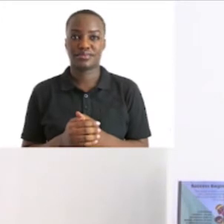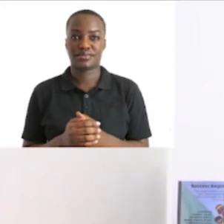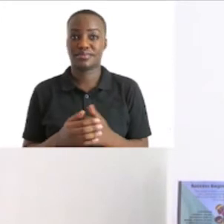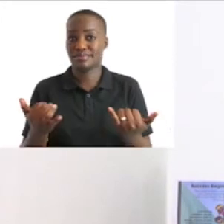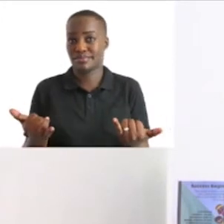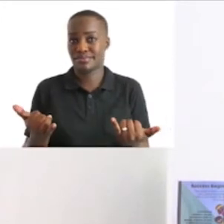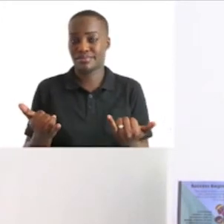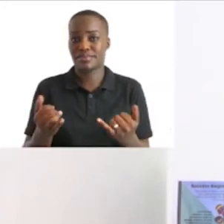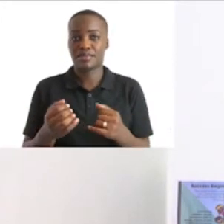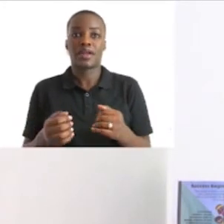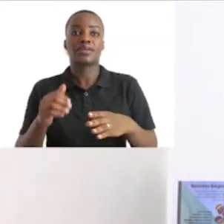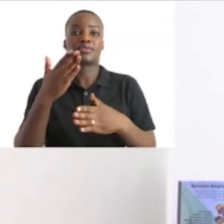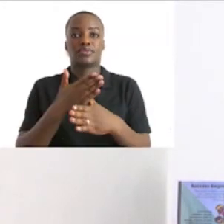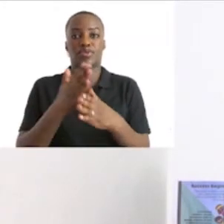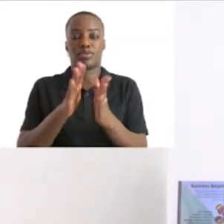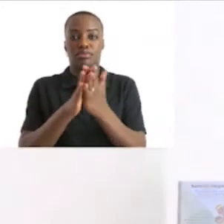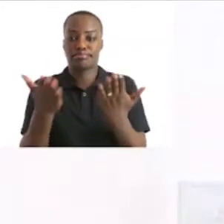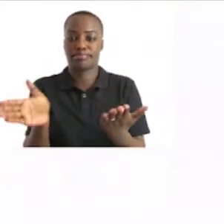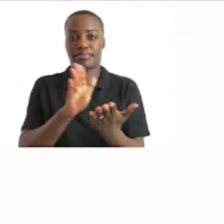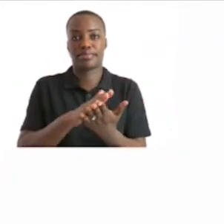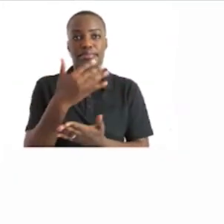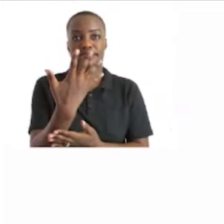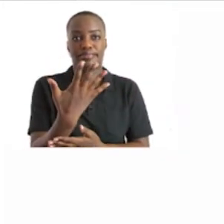Now let's look at the exercise that is on page 5.